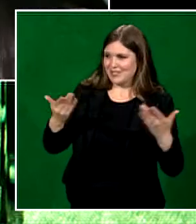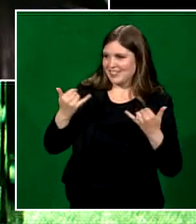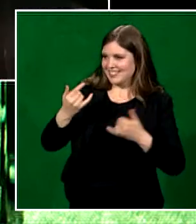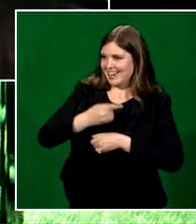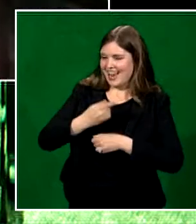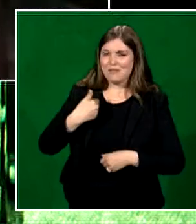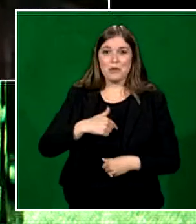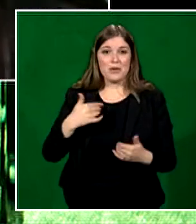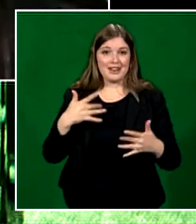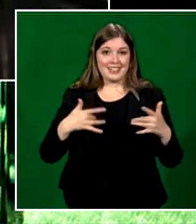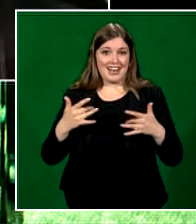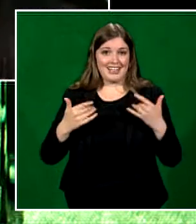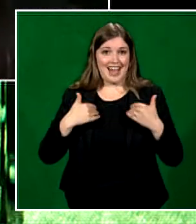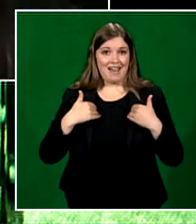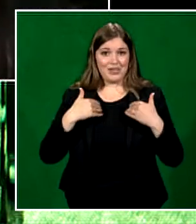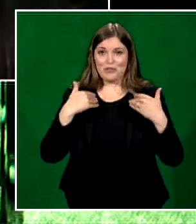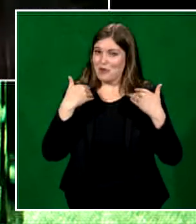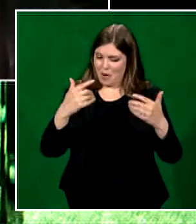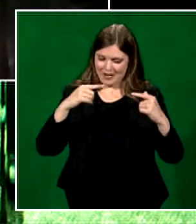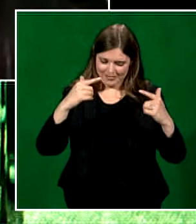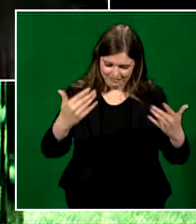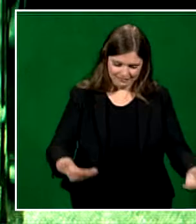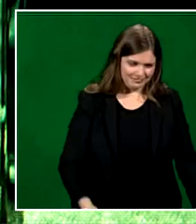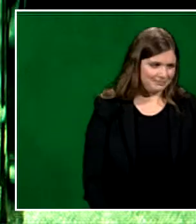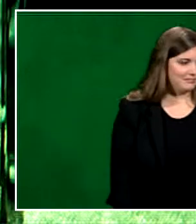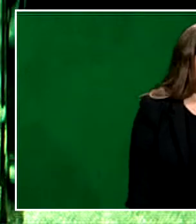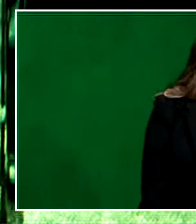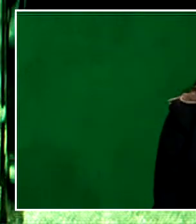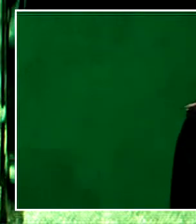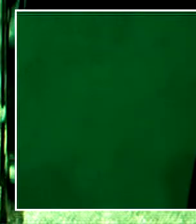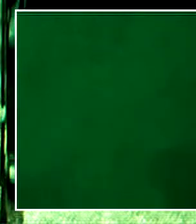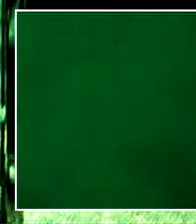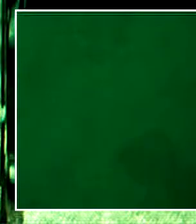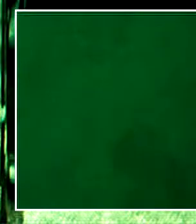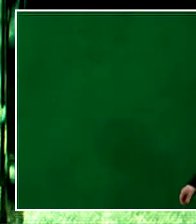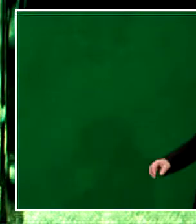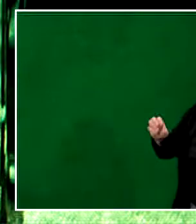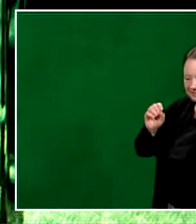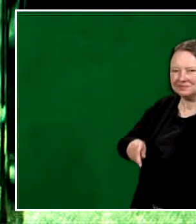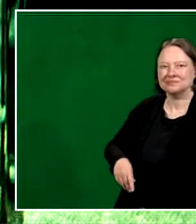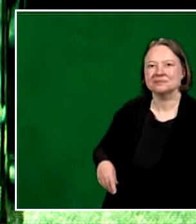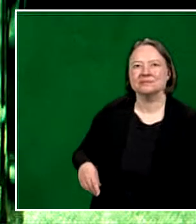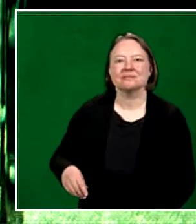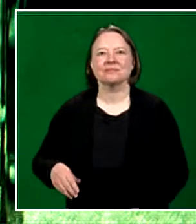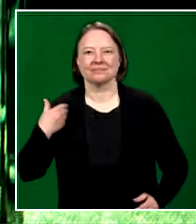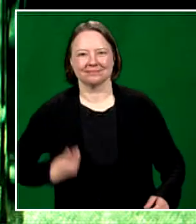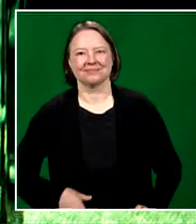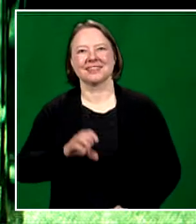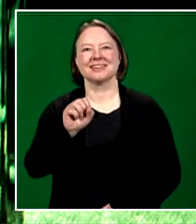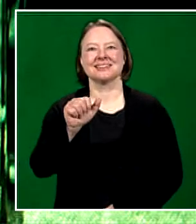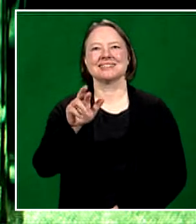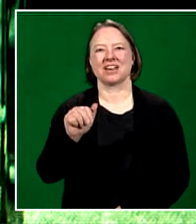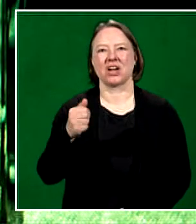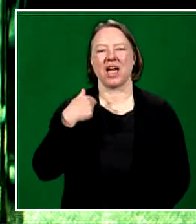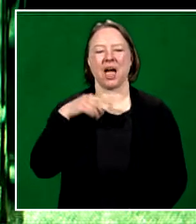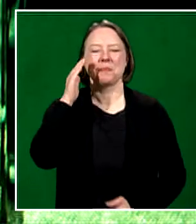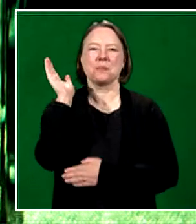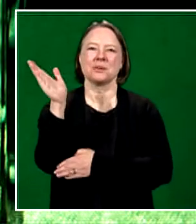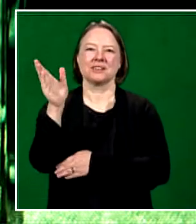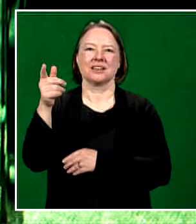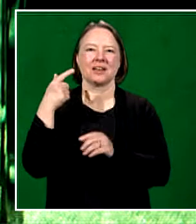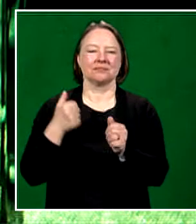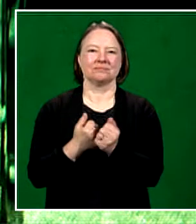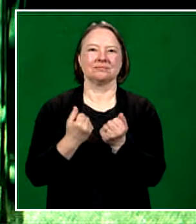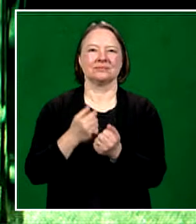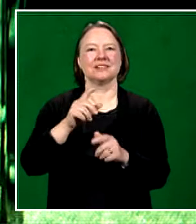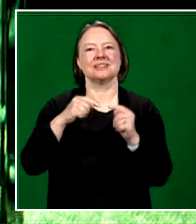Well, we're excited to have you. Go ahead and take it away. All right. So my name is Sarah, and I'm going to be presenting on behalf of